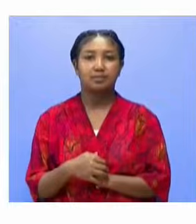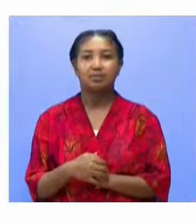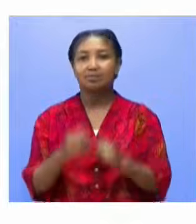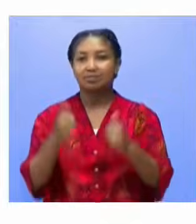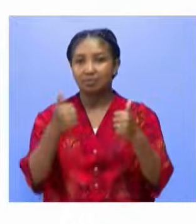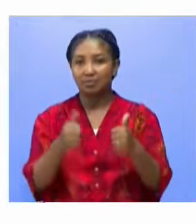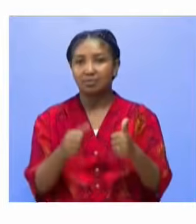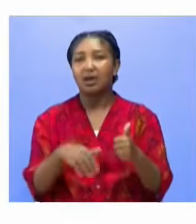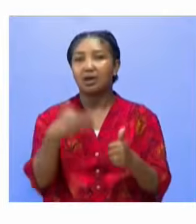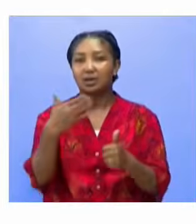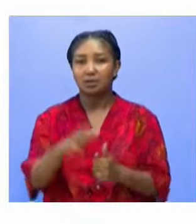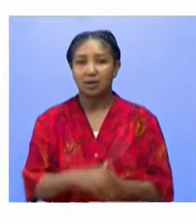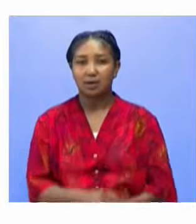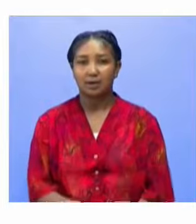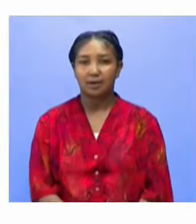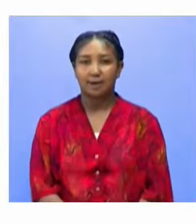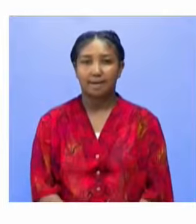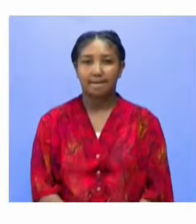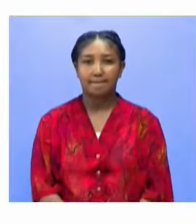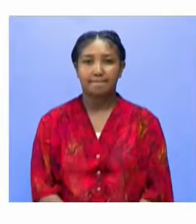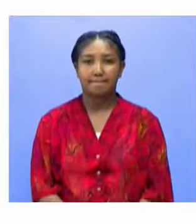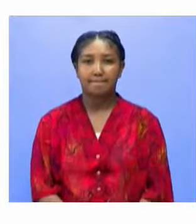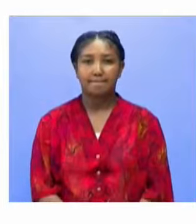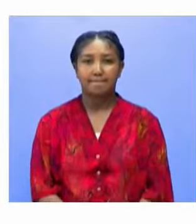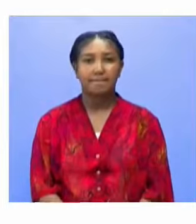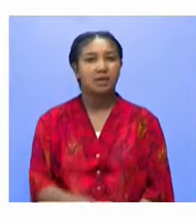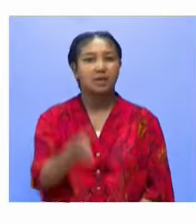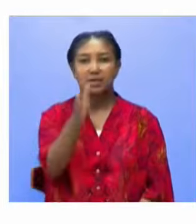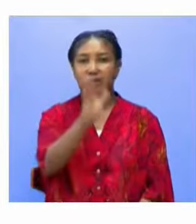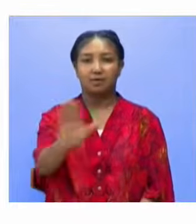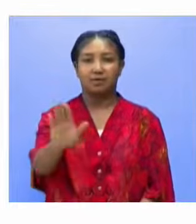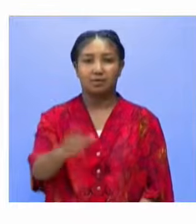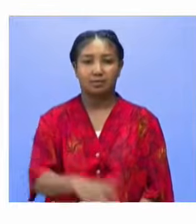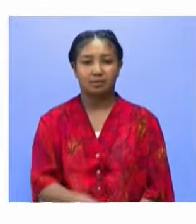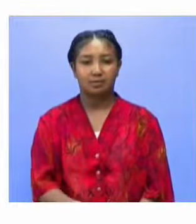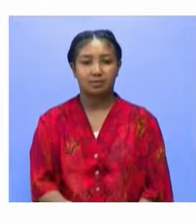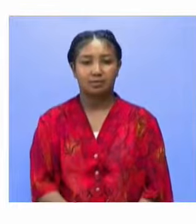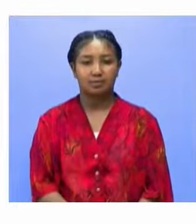Necessary. What about another point is here? Never.